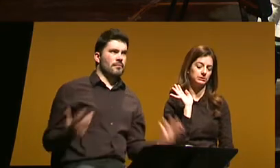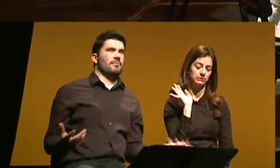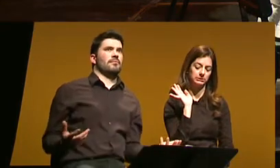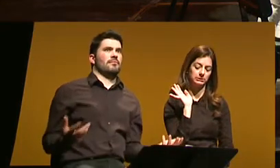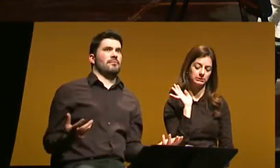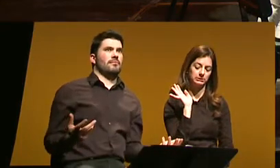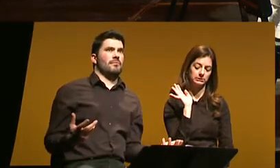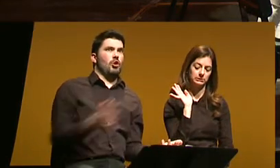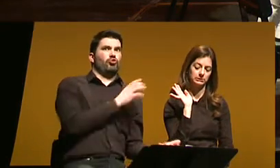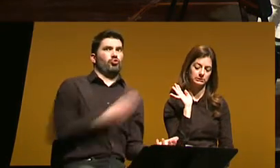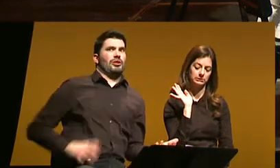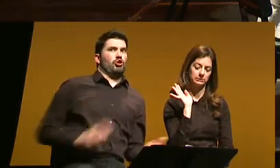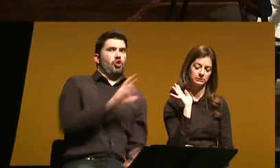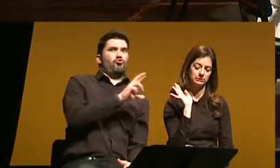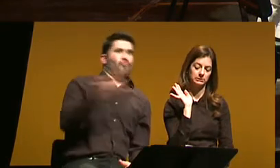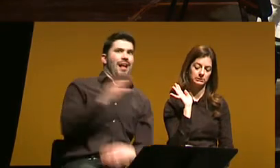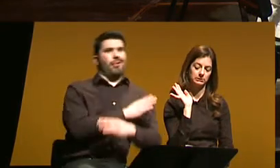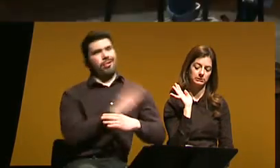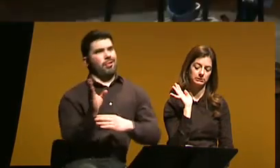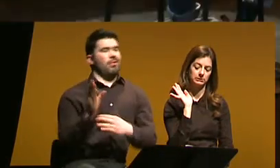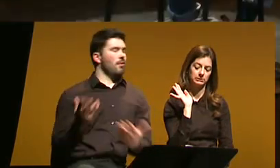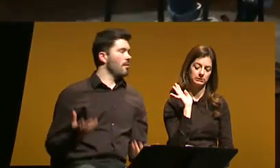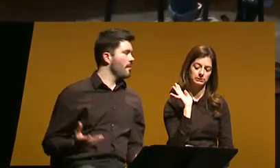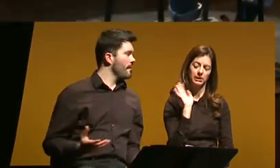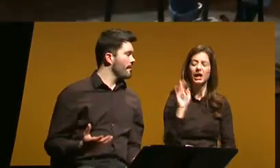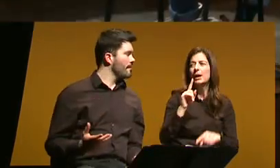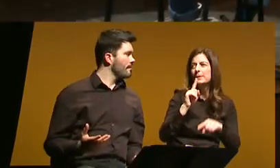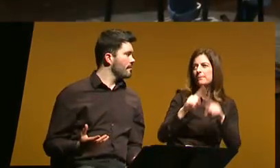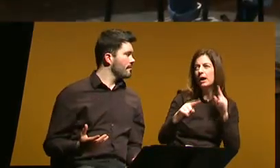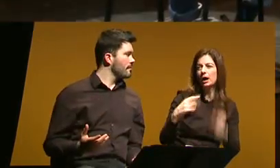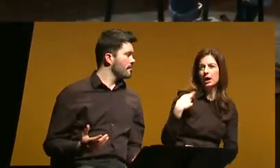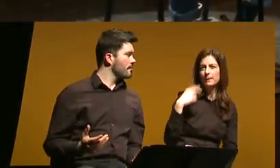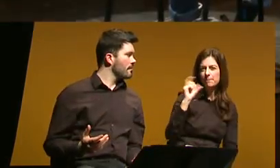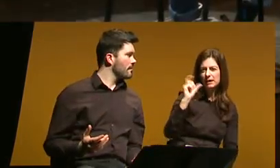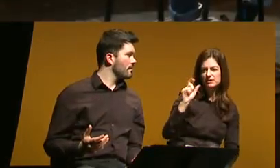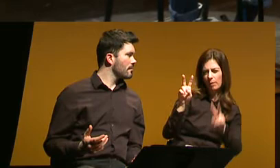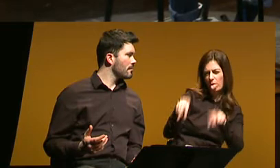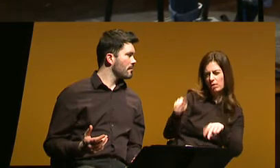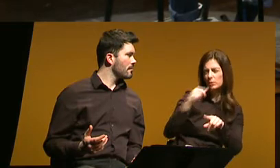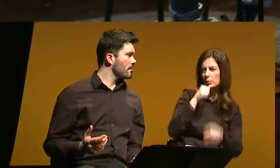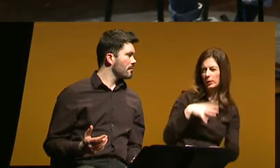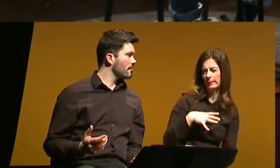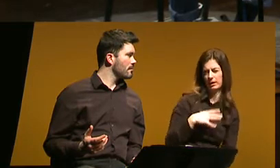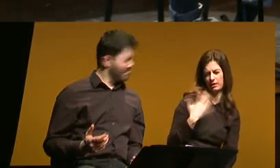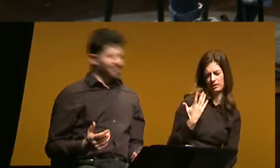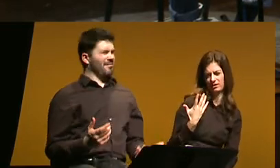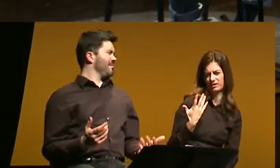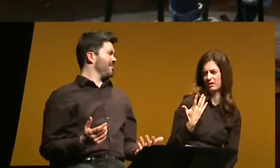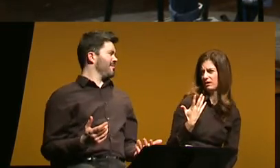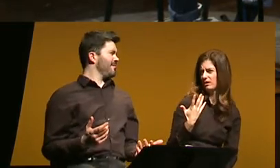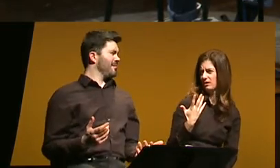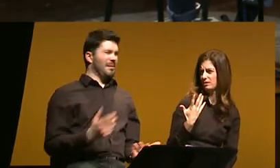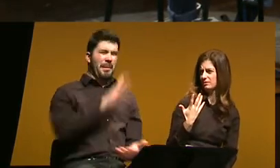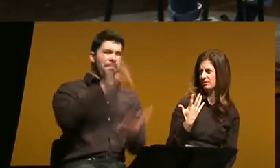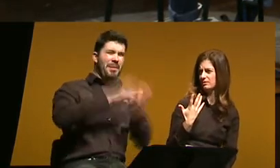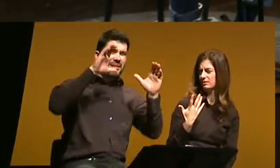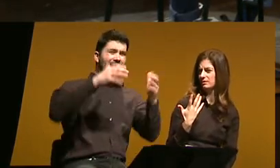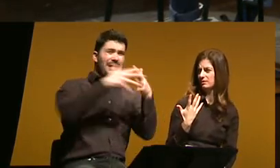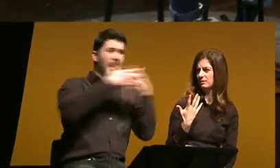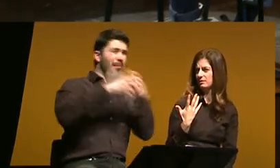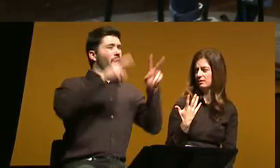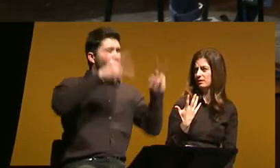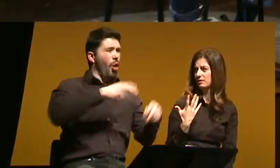What about the Christian right? Yeah, but why is it okay for Muslims to treat women as second-class citizens? You can say the same about middle-class